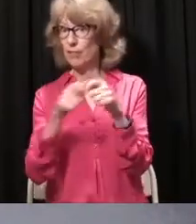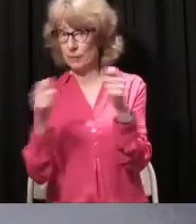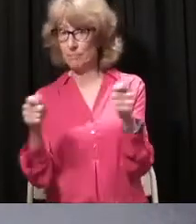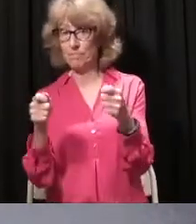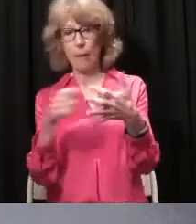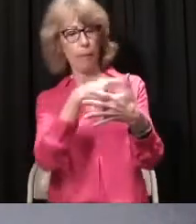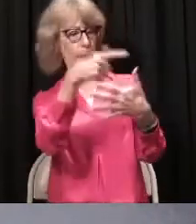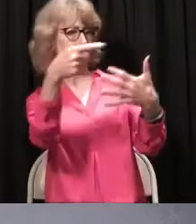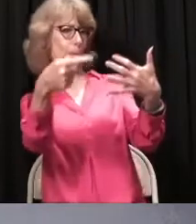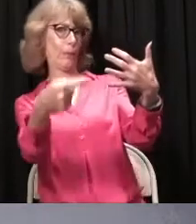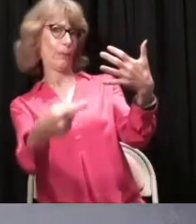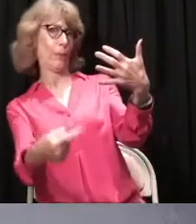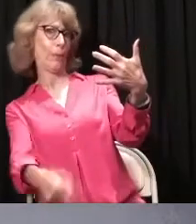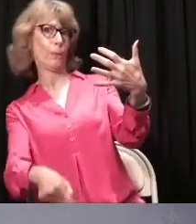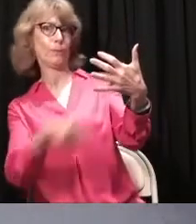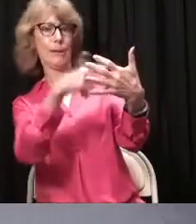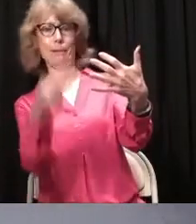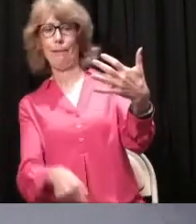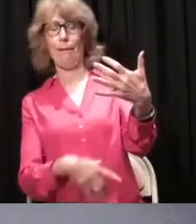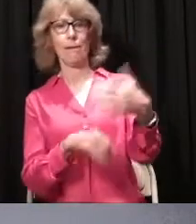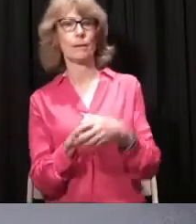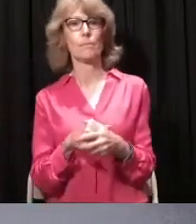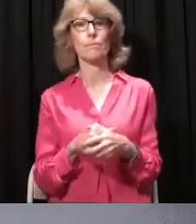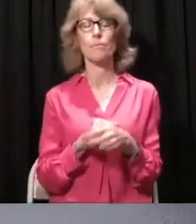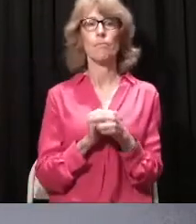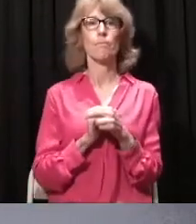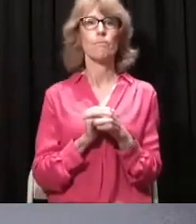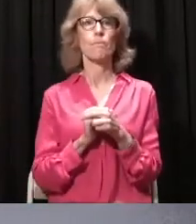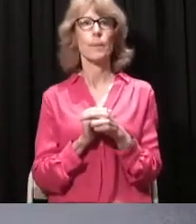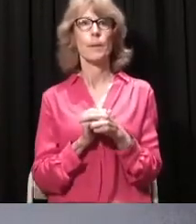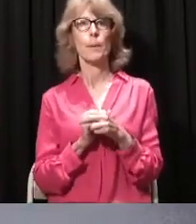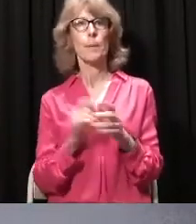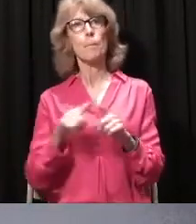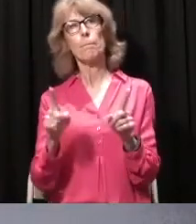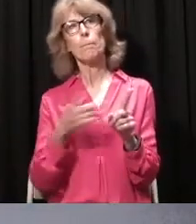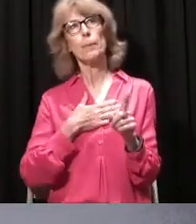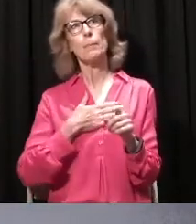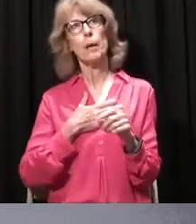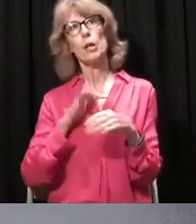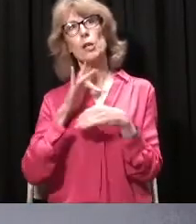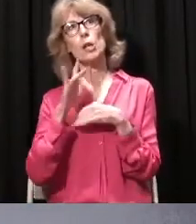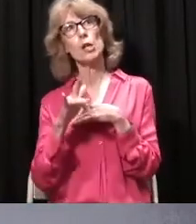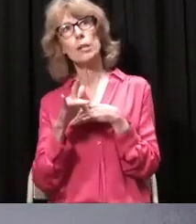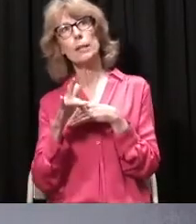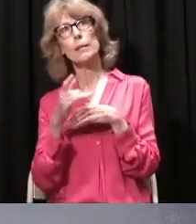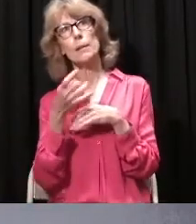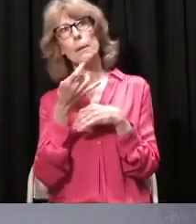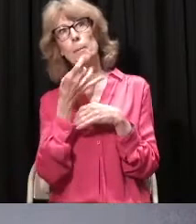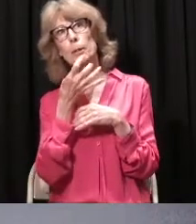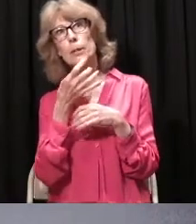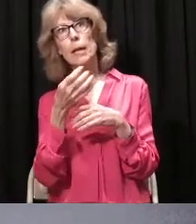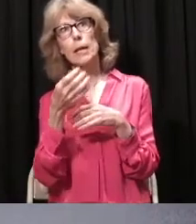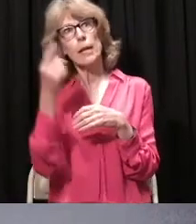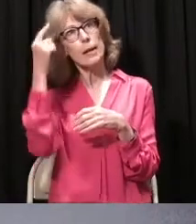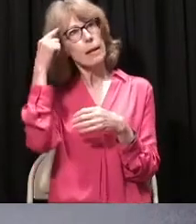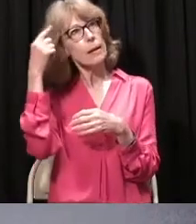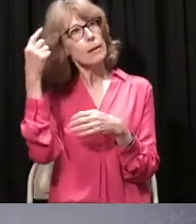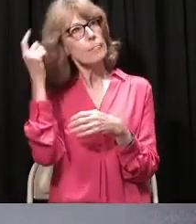what I wanted. I love birthdays. One of my most unique early birthday memories, 5th grade, I'm